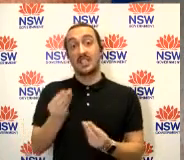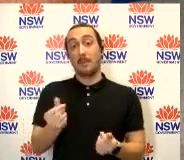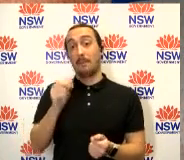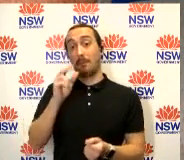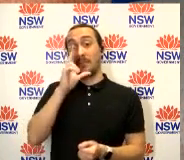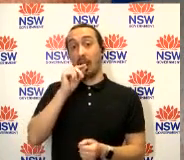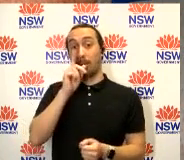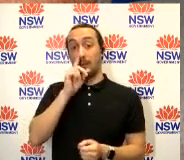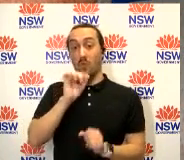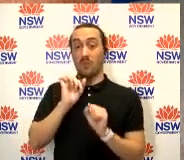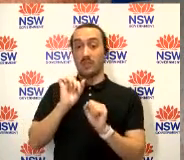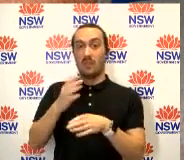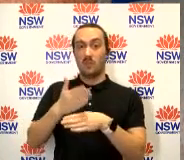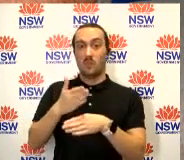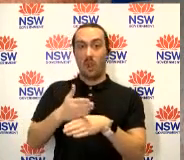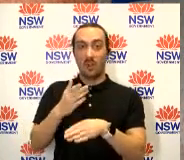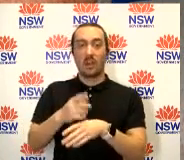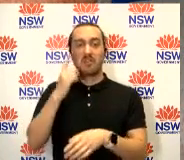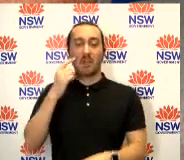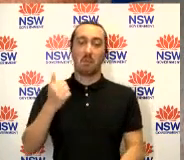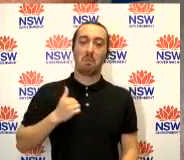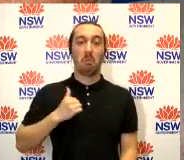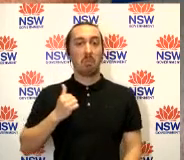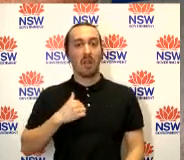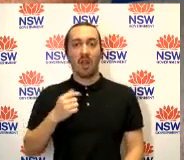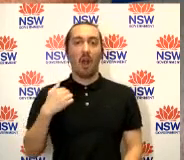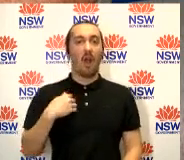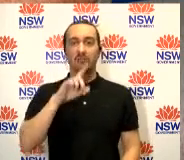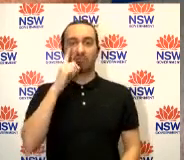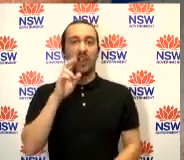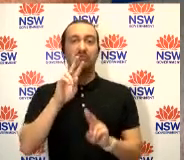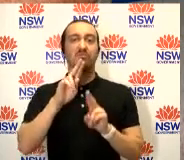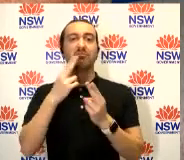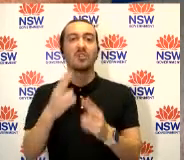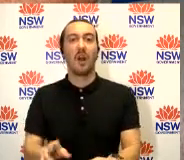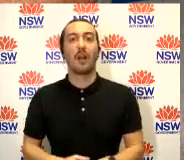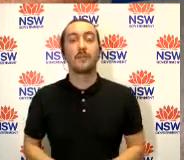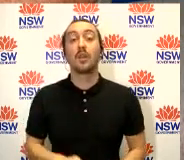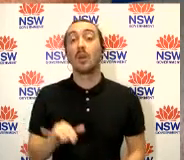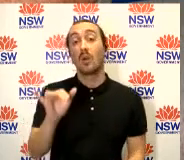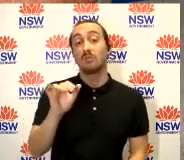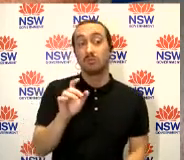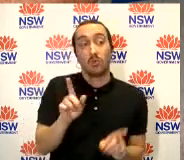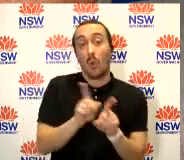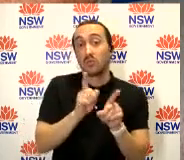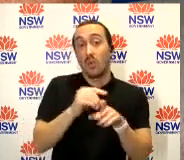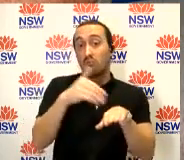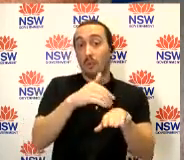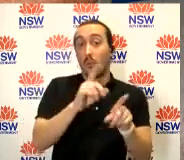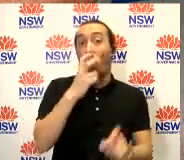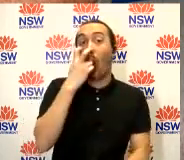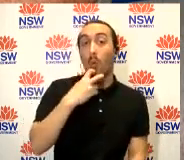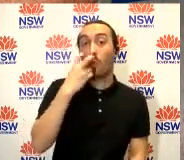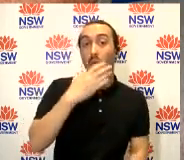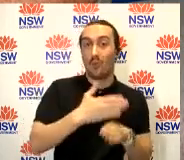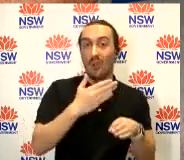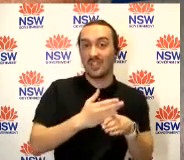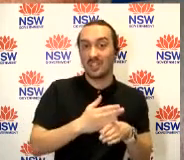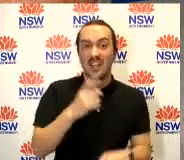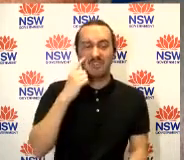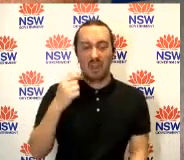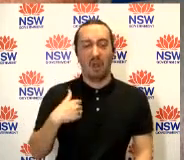say, I've been doing it for 30 years like this. So, and that's a problem too. So the whole aspect